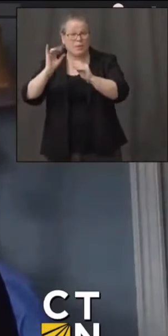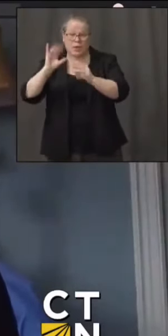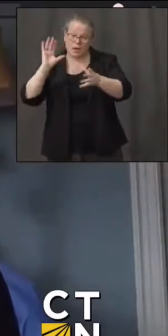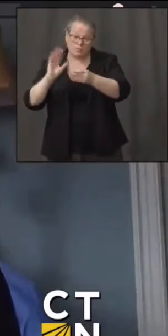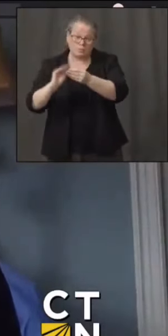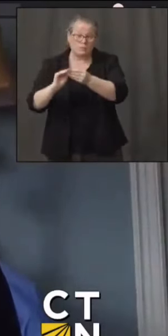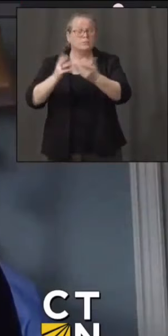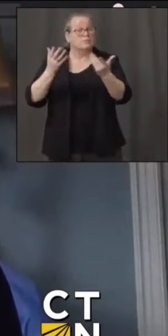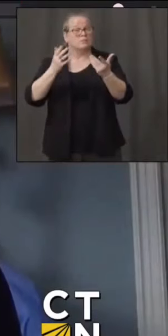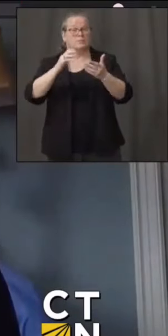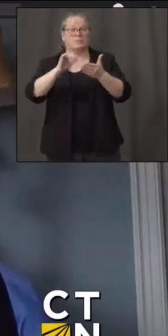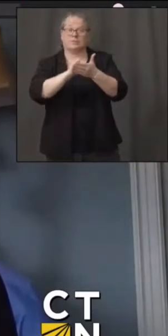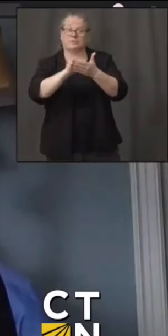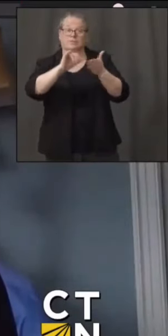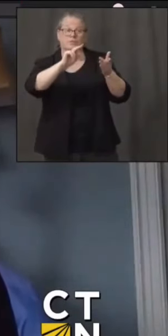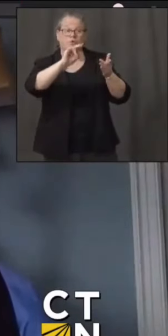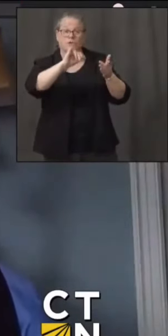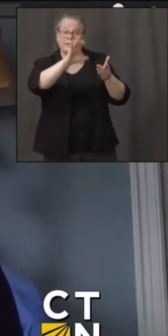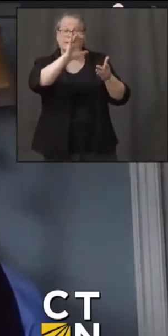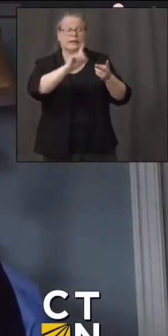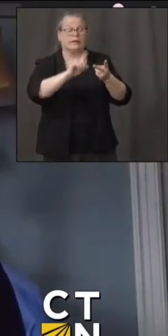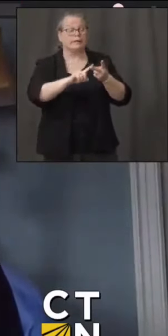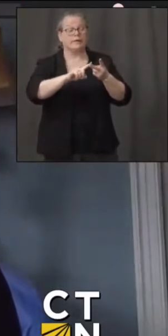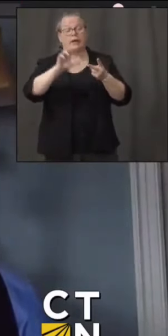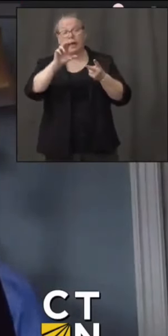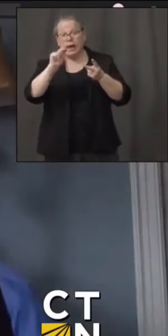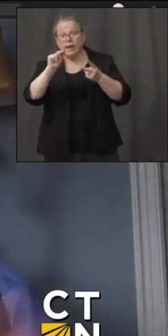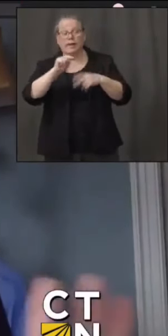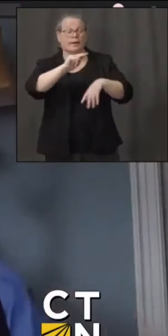York City, Connecticut, New Jersey,